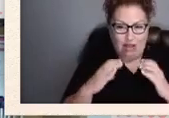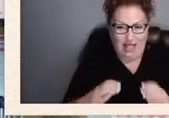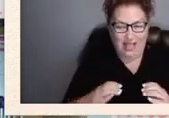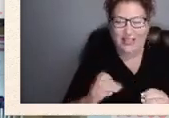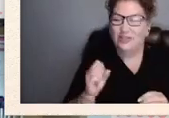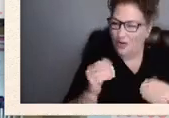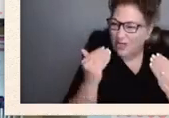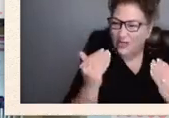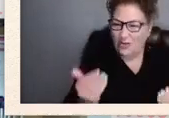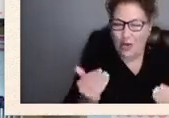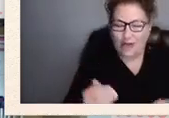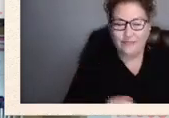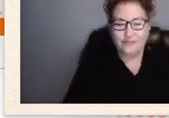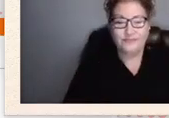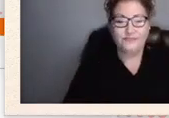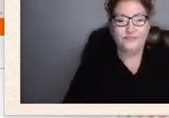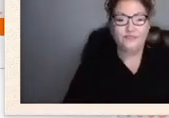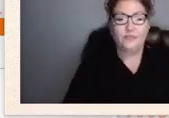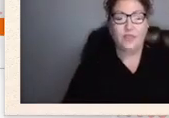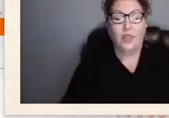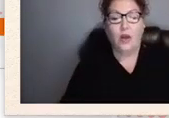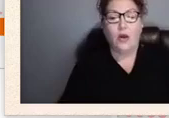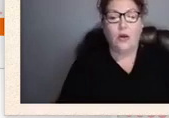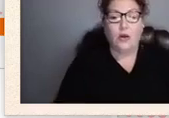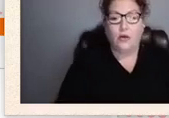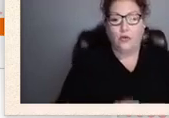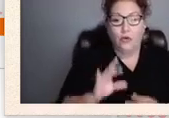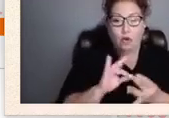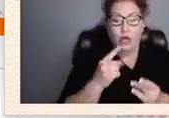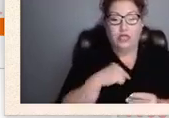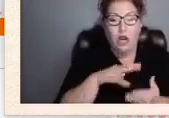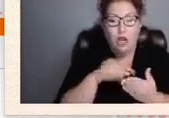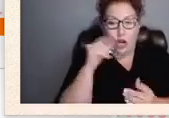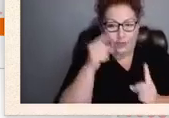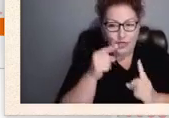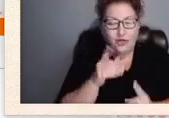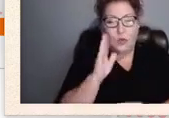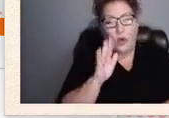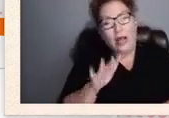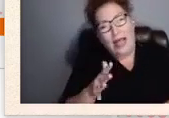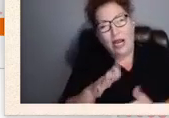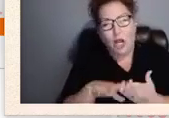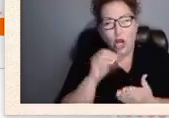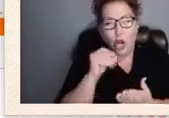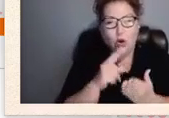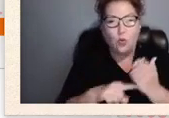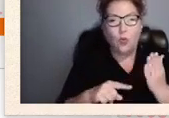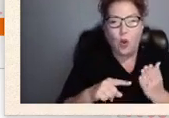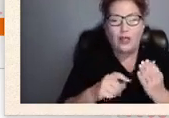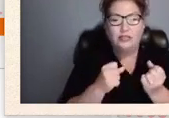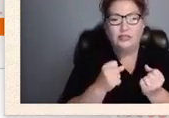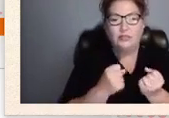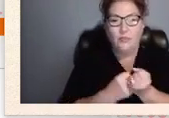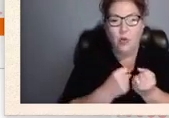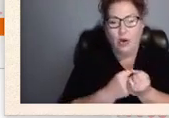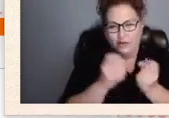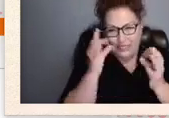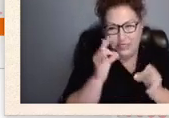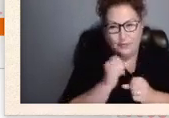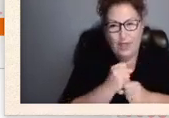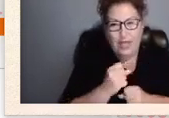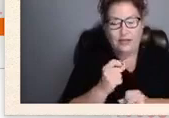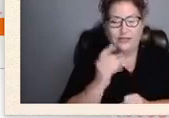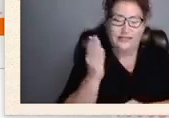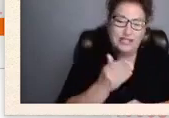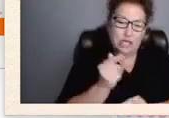it. So in regards to our learning objectives, we're going to kind of learn about what supported decision-making / guardianship